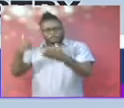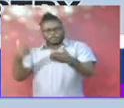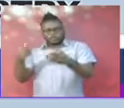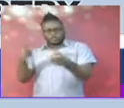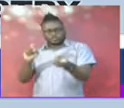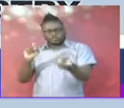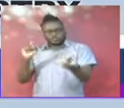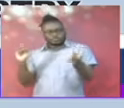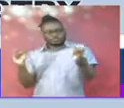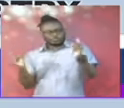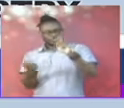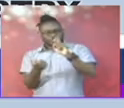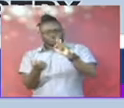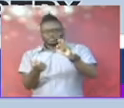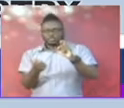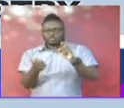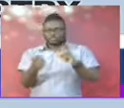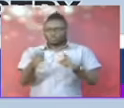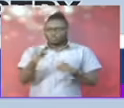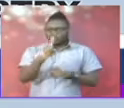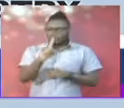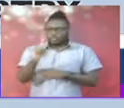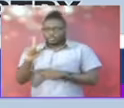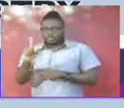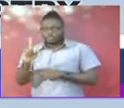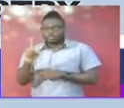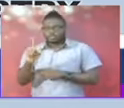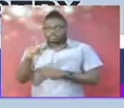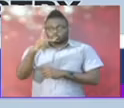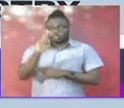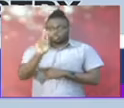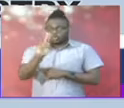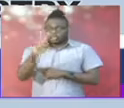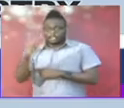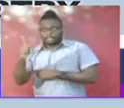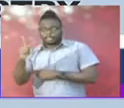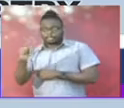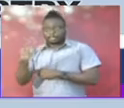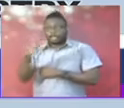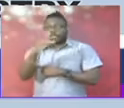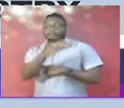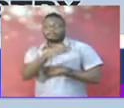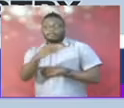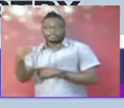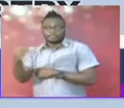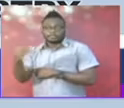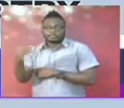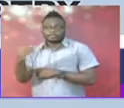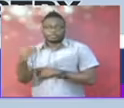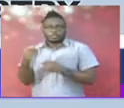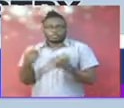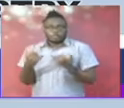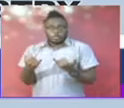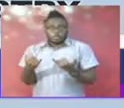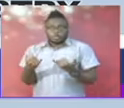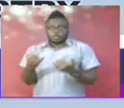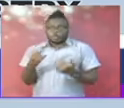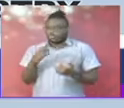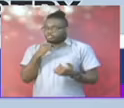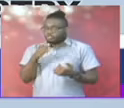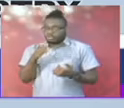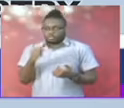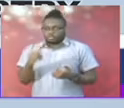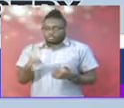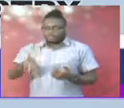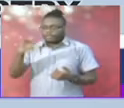is the UK variant, and the P1 variant. That's the variants of concern. We haven't picked up to this point or confirmed any of the